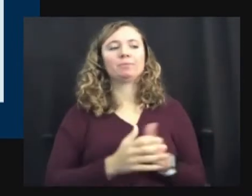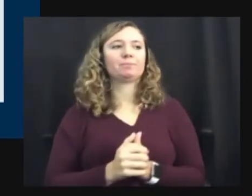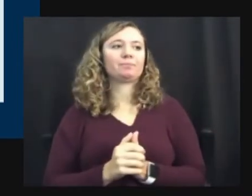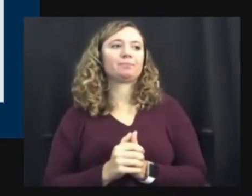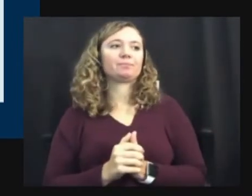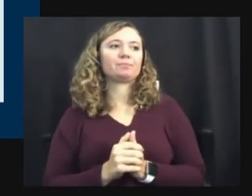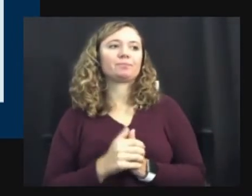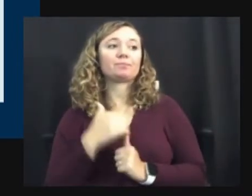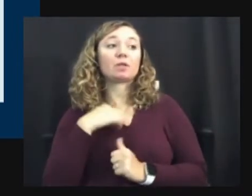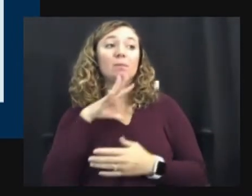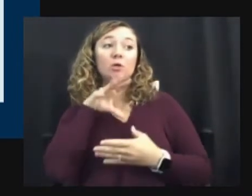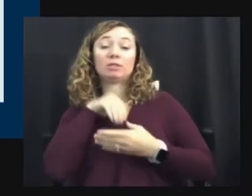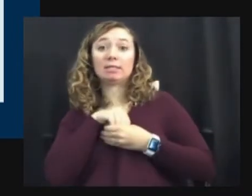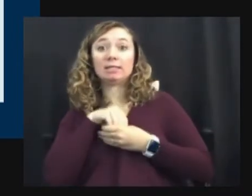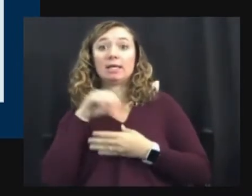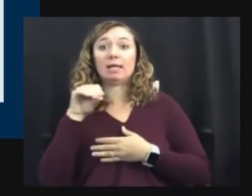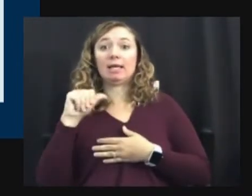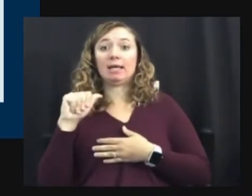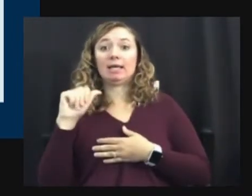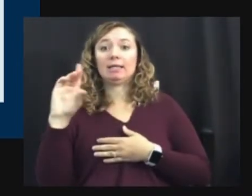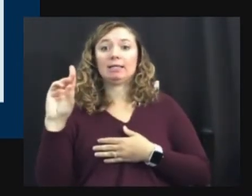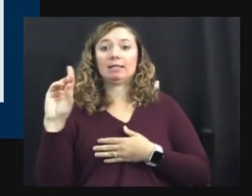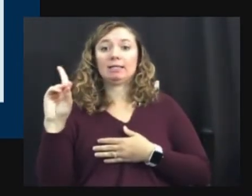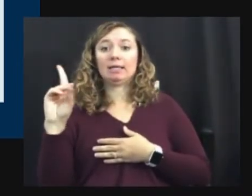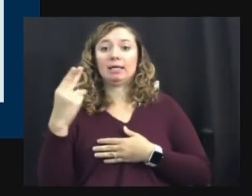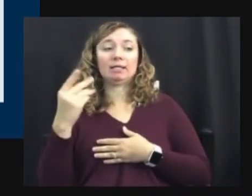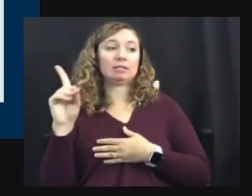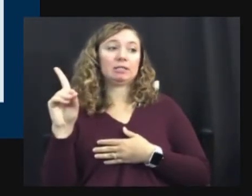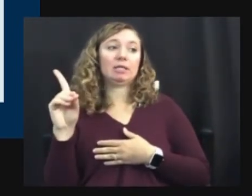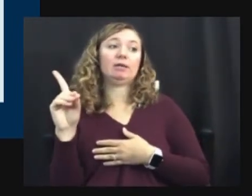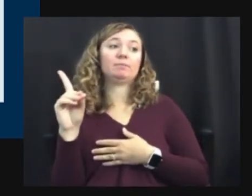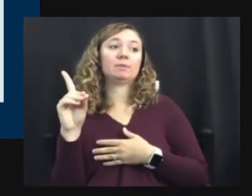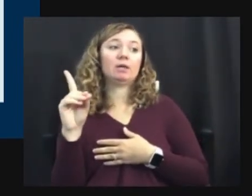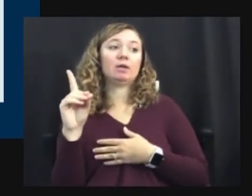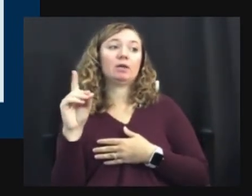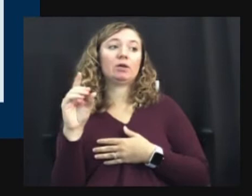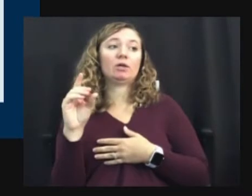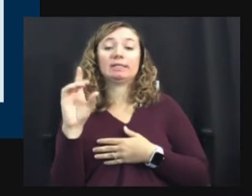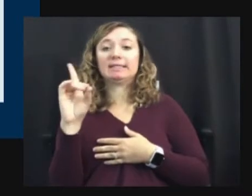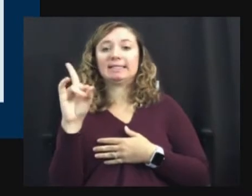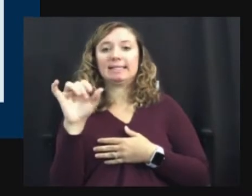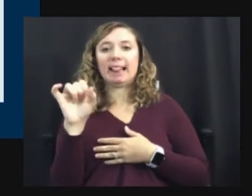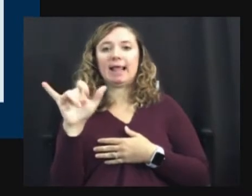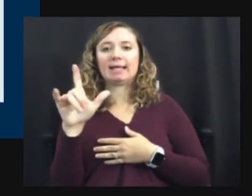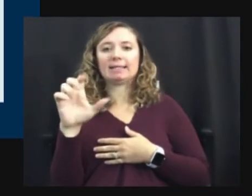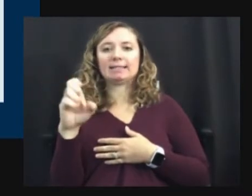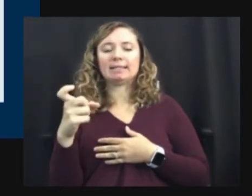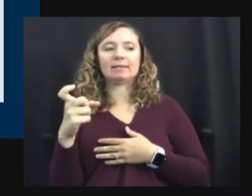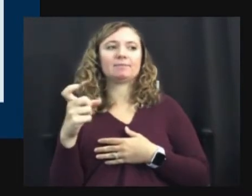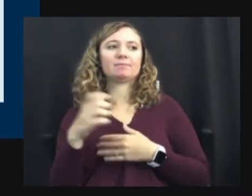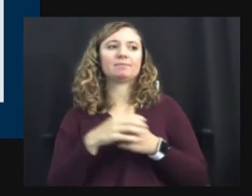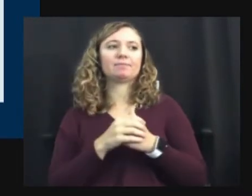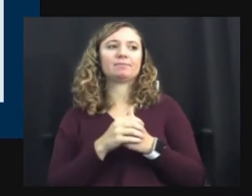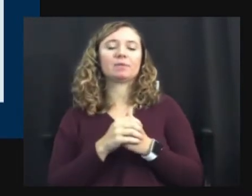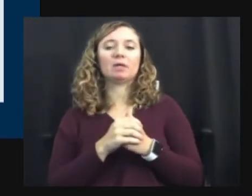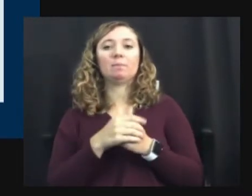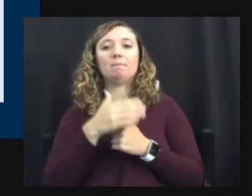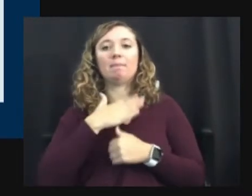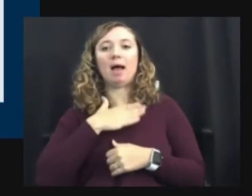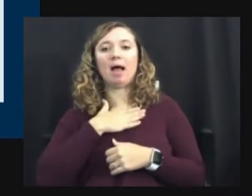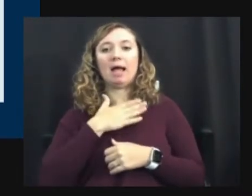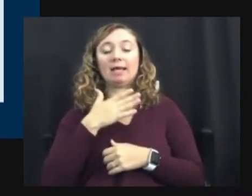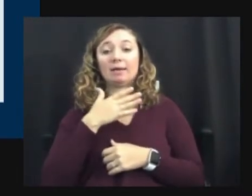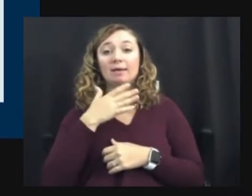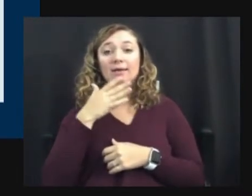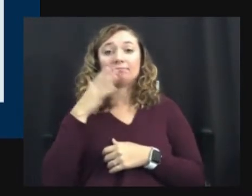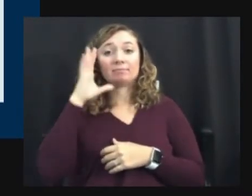the reason that my camera is not on is I have selective mutism, and I can